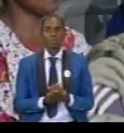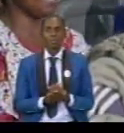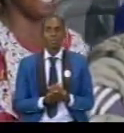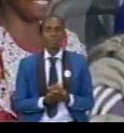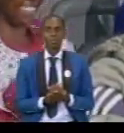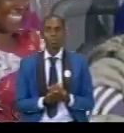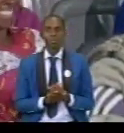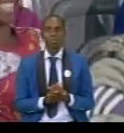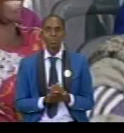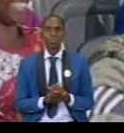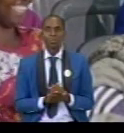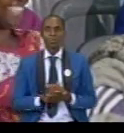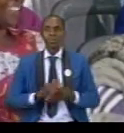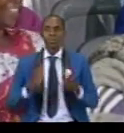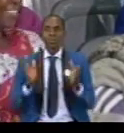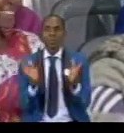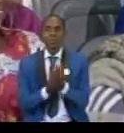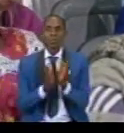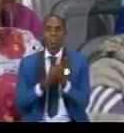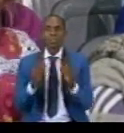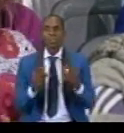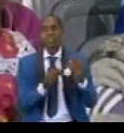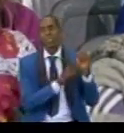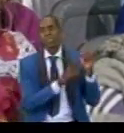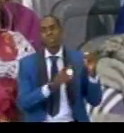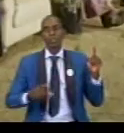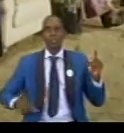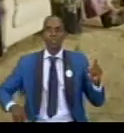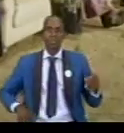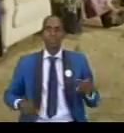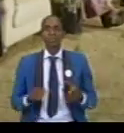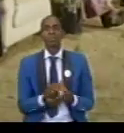I say praise the Lord.